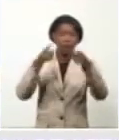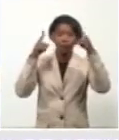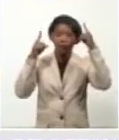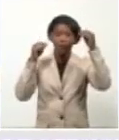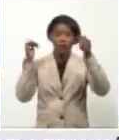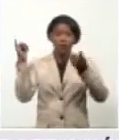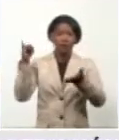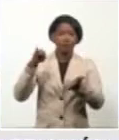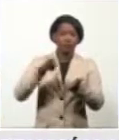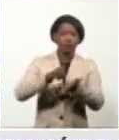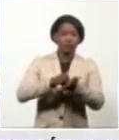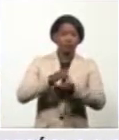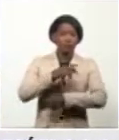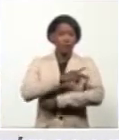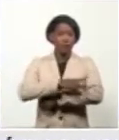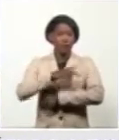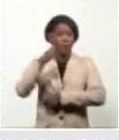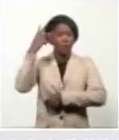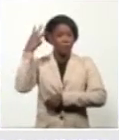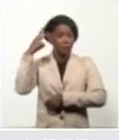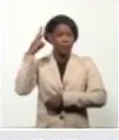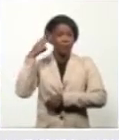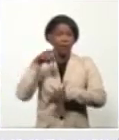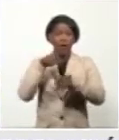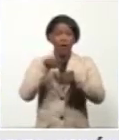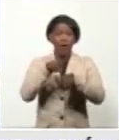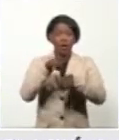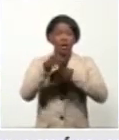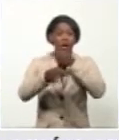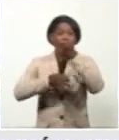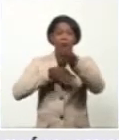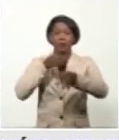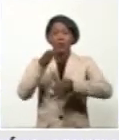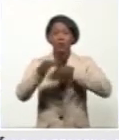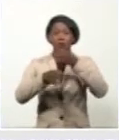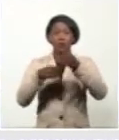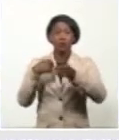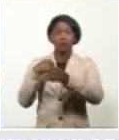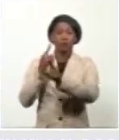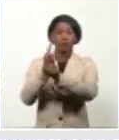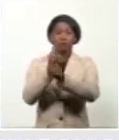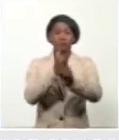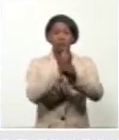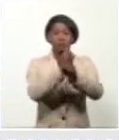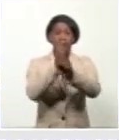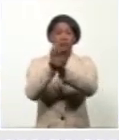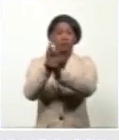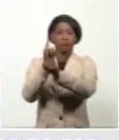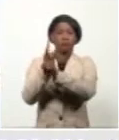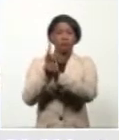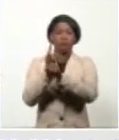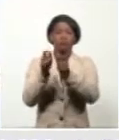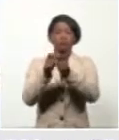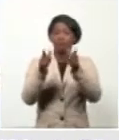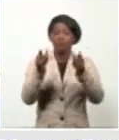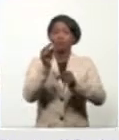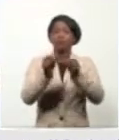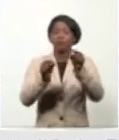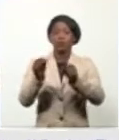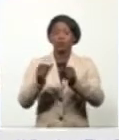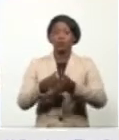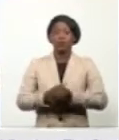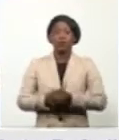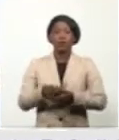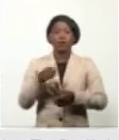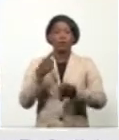always try to look for the greatest number of people. Even when the diagnosed nurse who came from Mexico, she